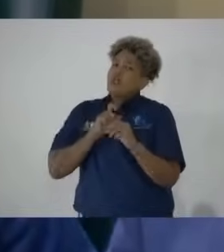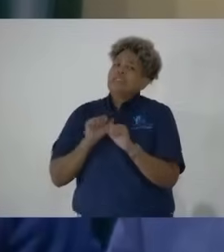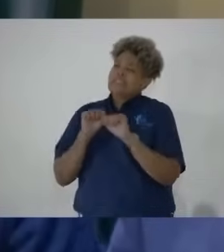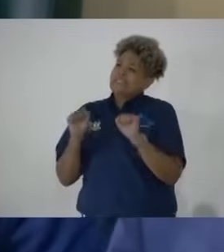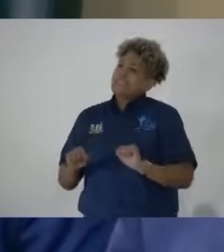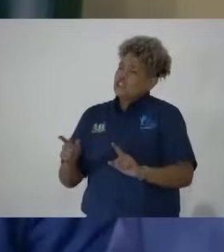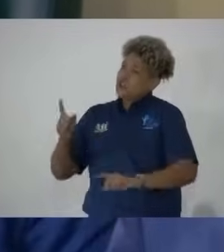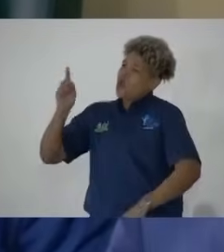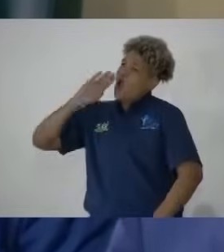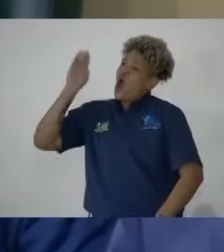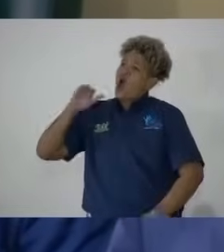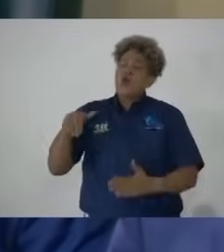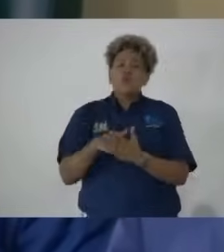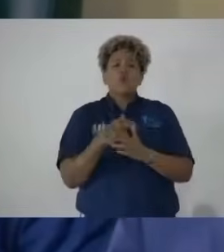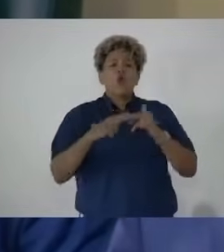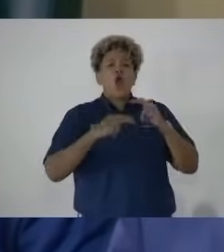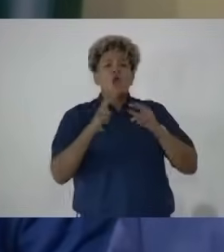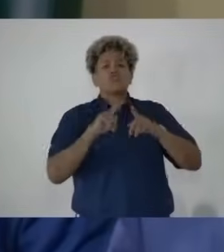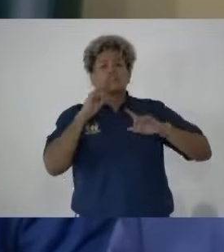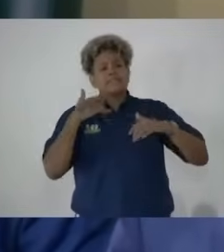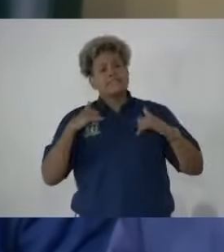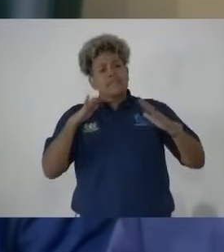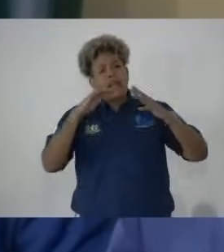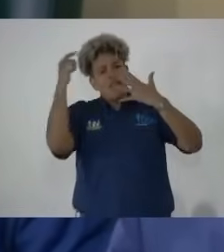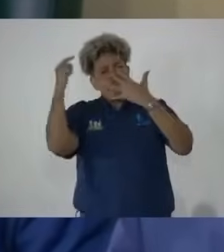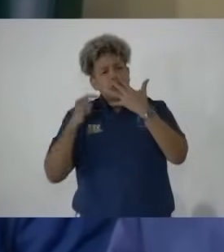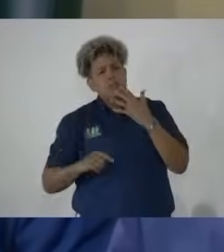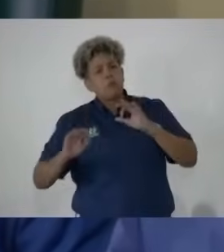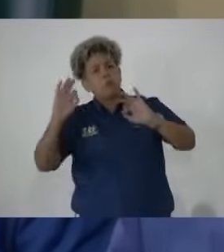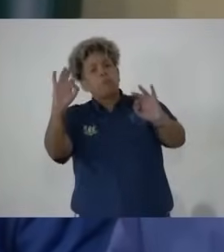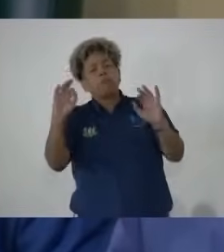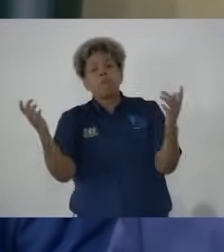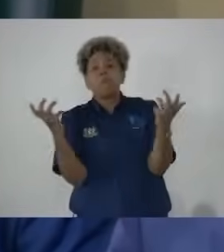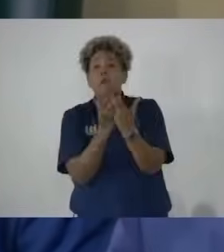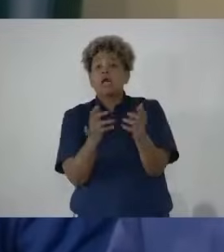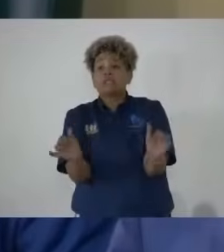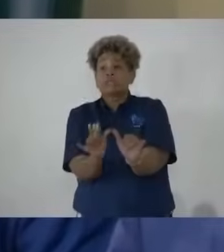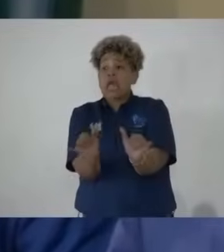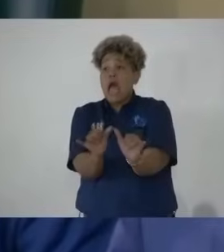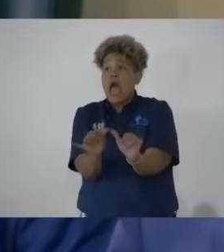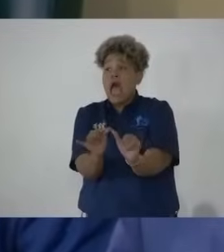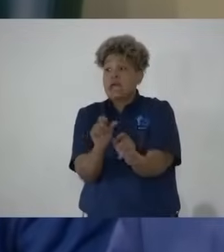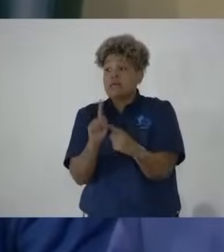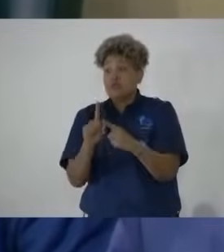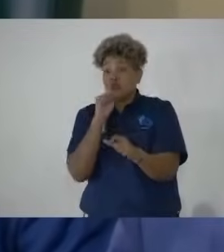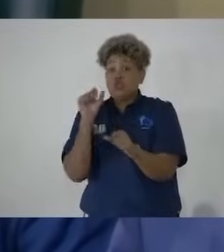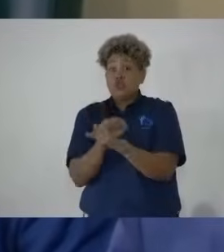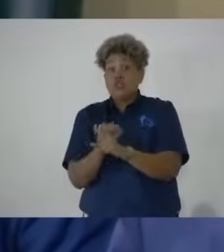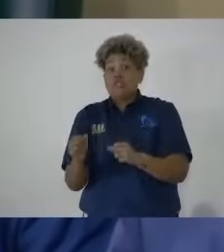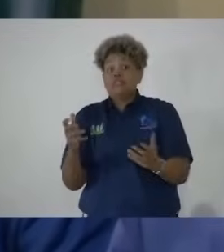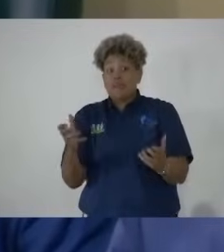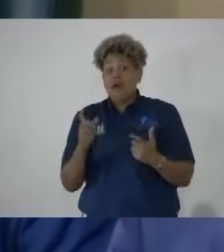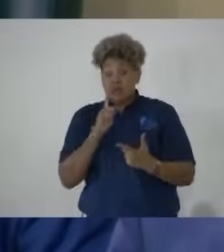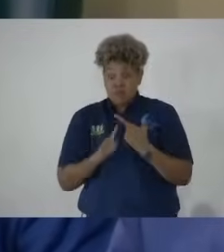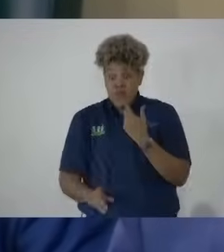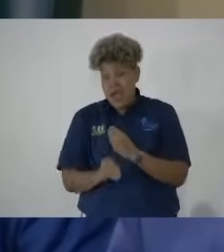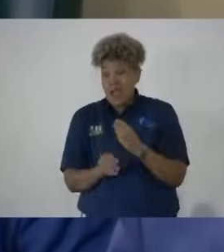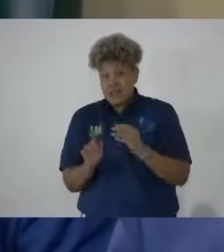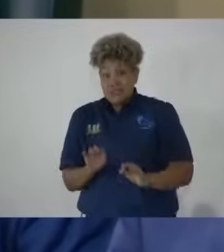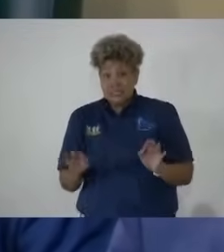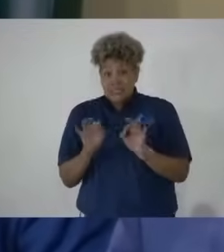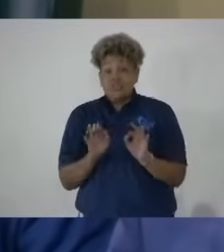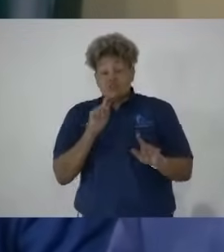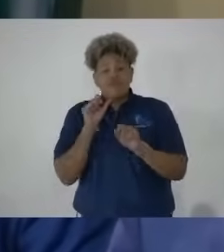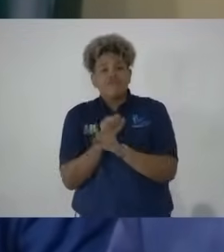where all new construction adhere to standardized features based on their size and service demands and essentially to professional